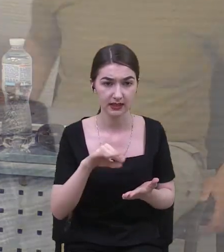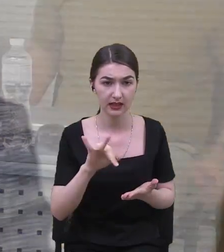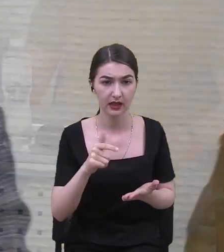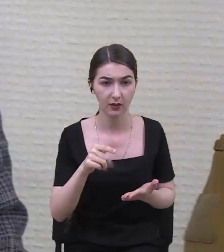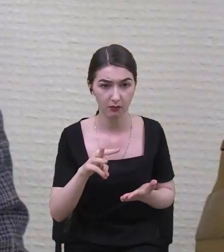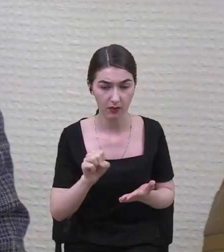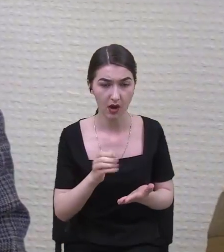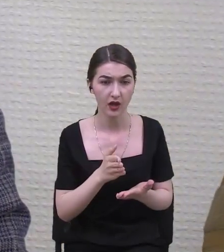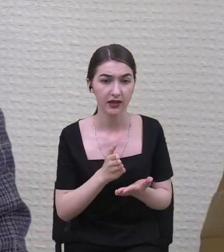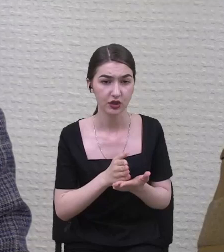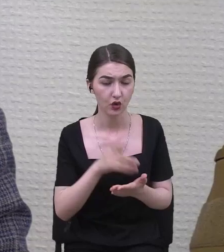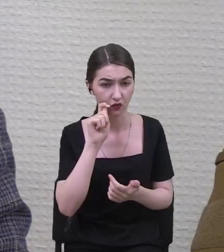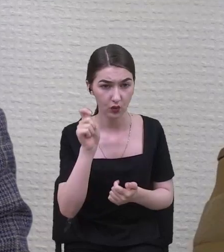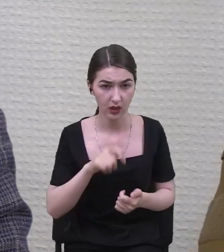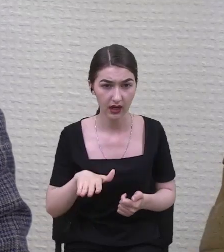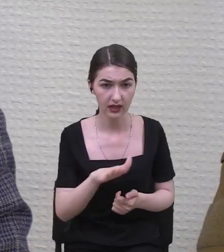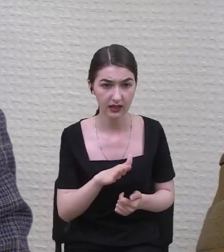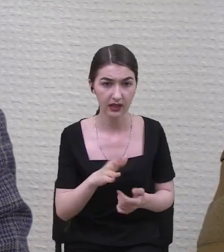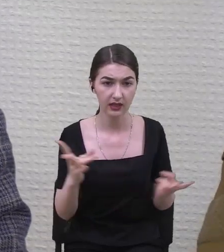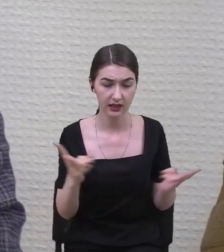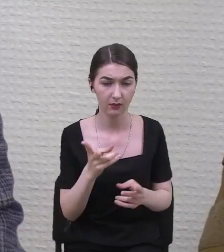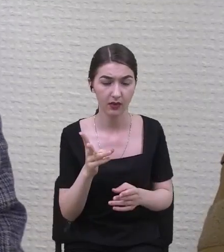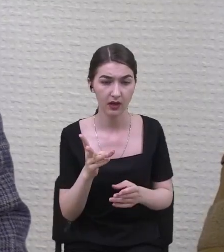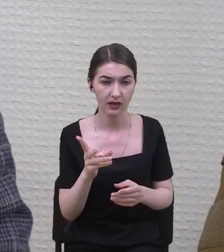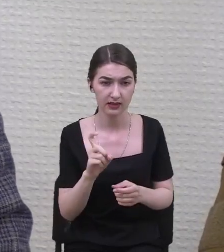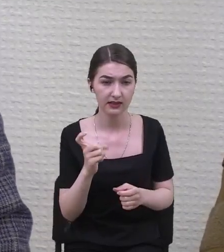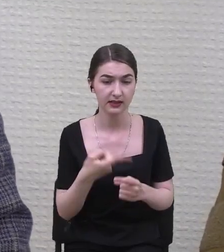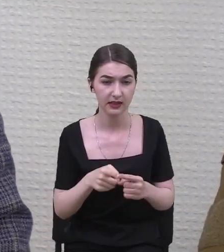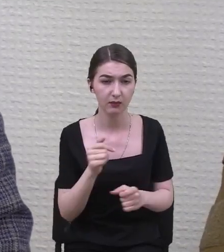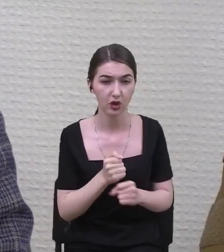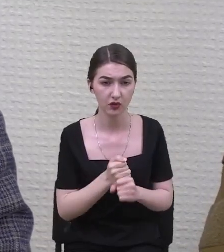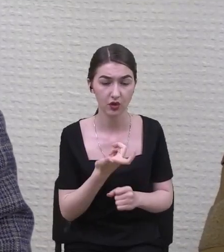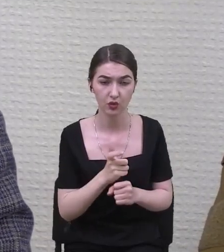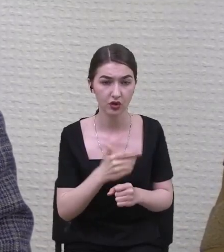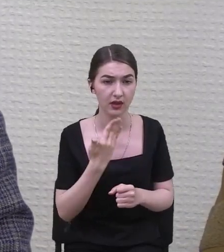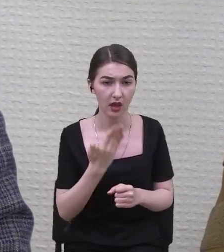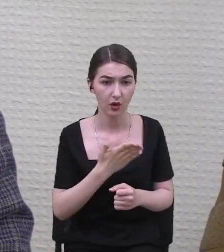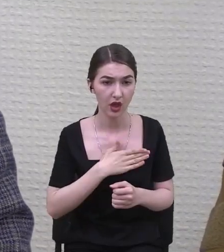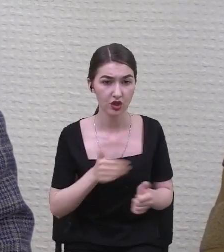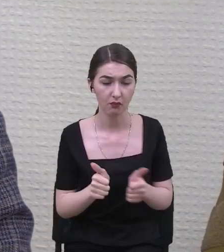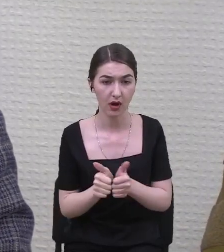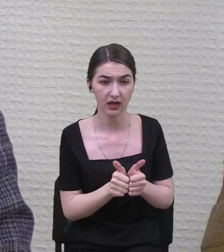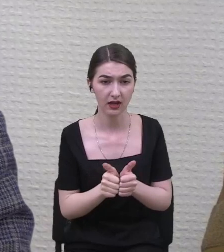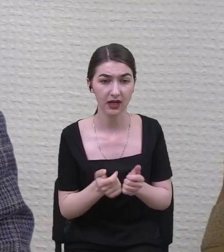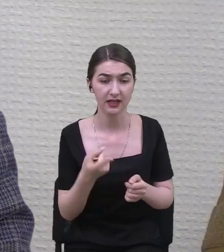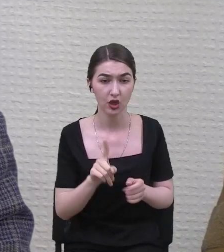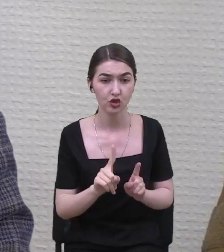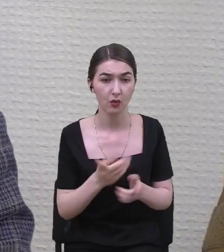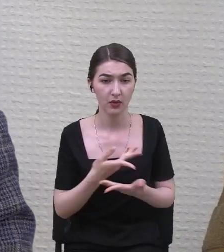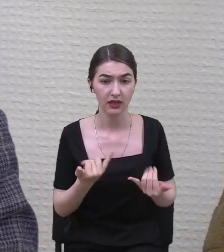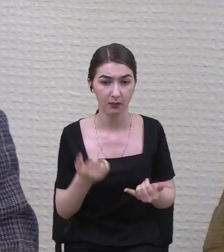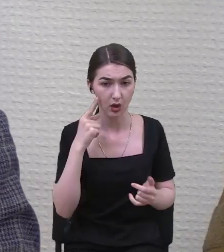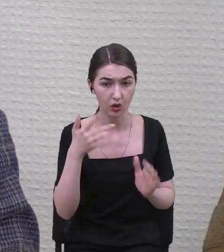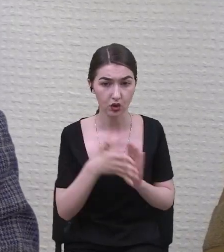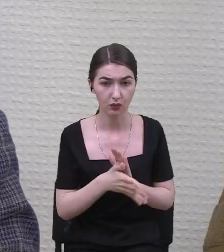for helping our partners understand this better. I will speak a little bit about the Breakout Room